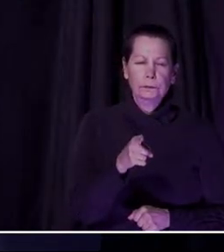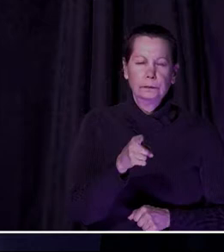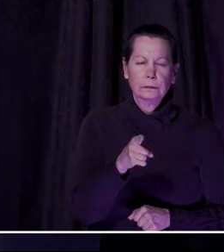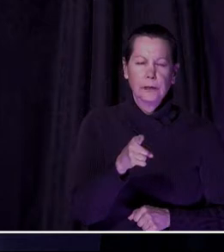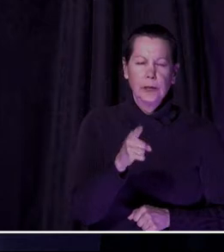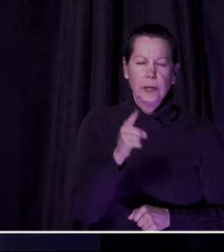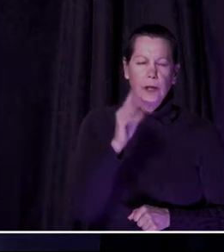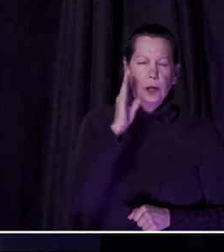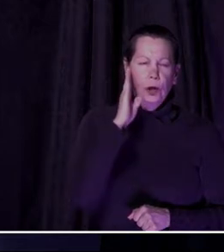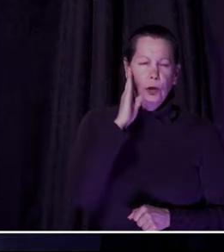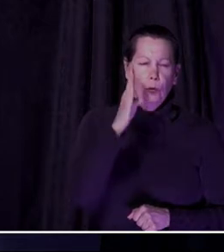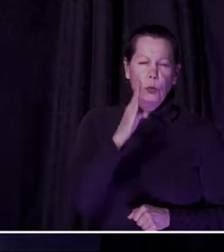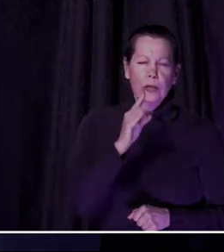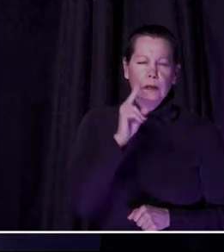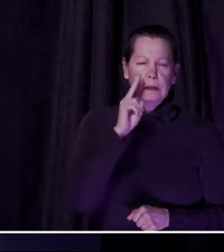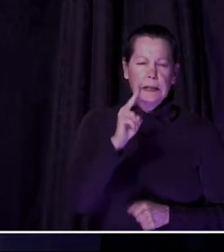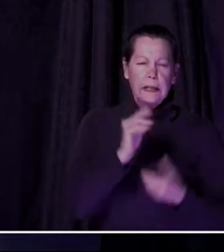You will see us through, Father.